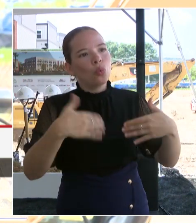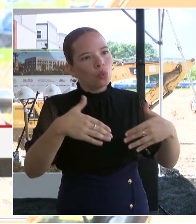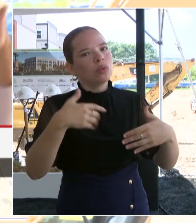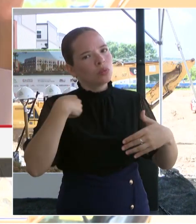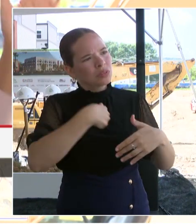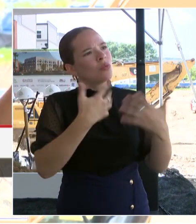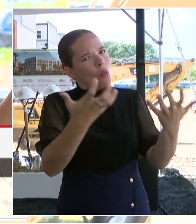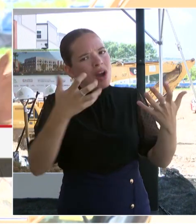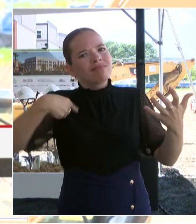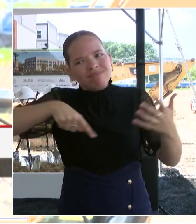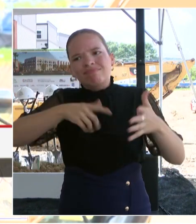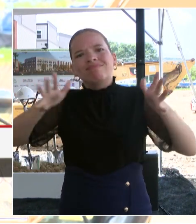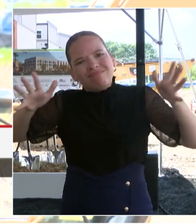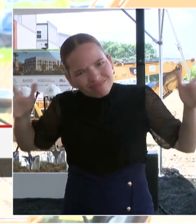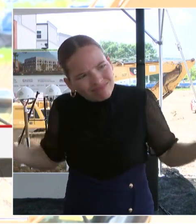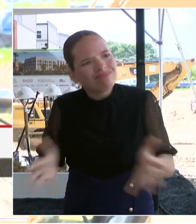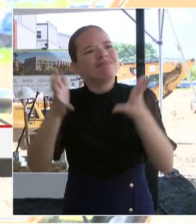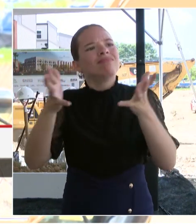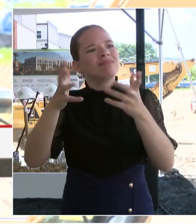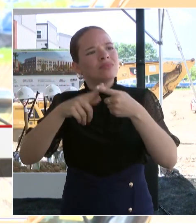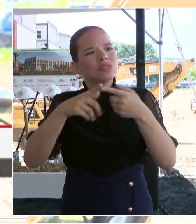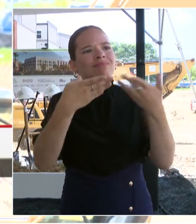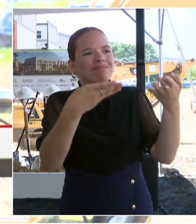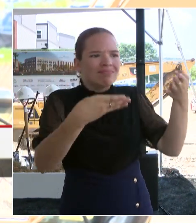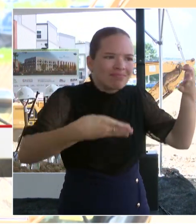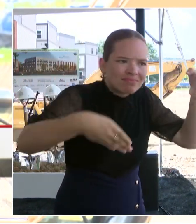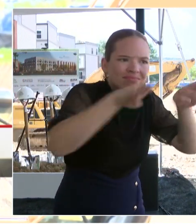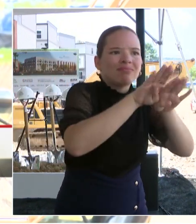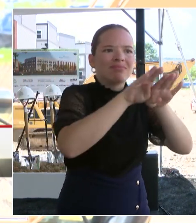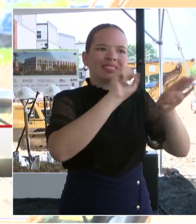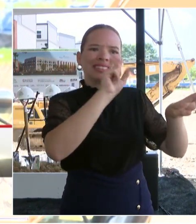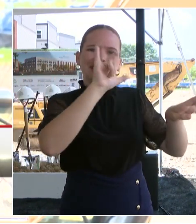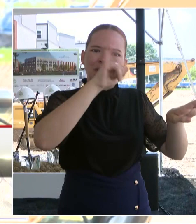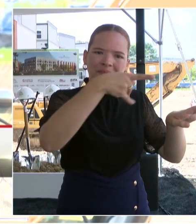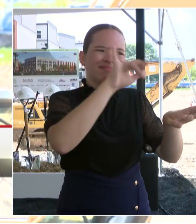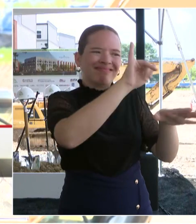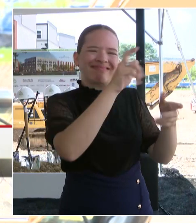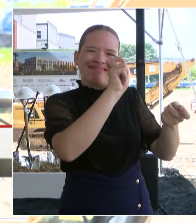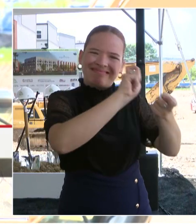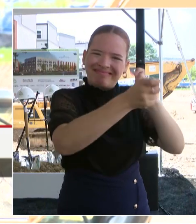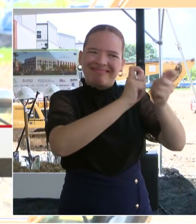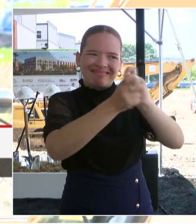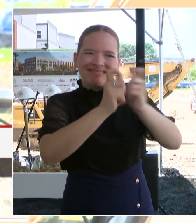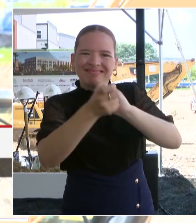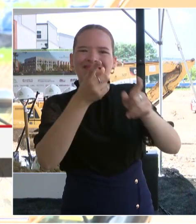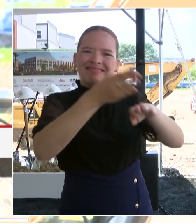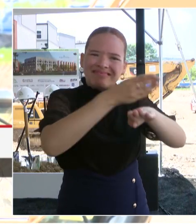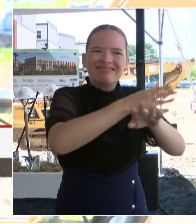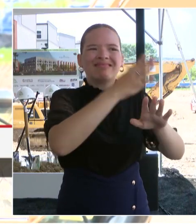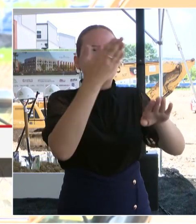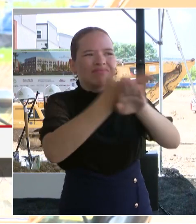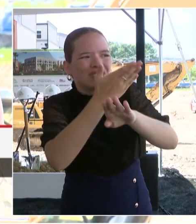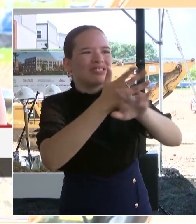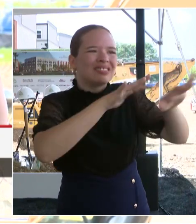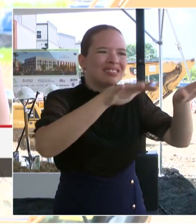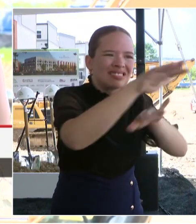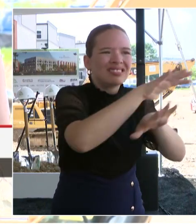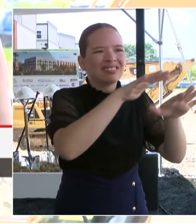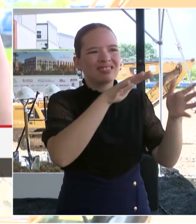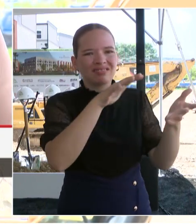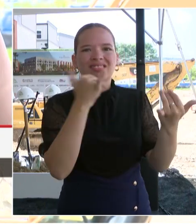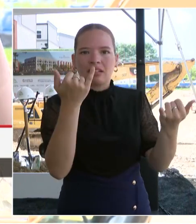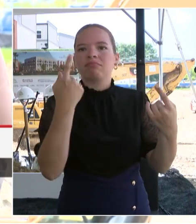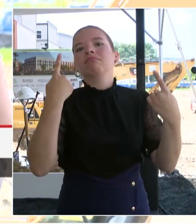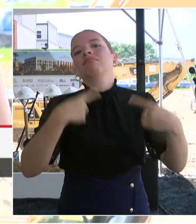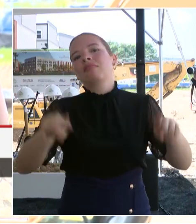slip lane, including transferring all types of ownership over the years so that we would be here. But let me